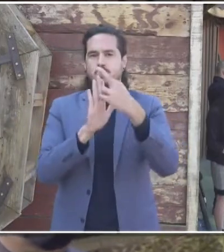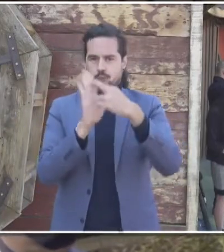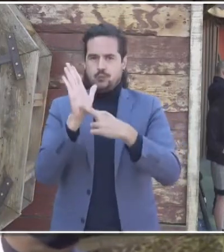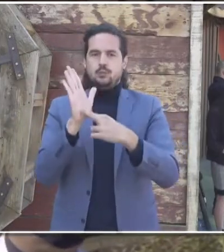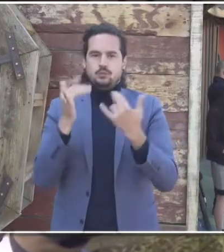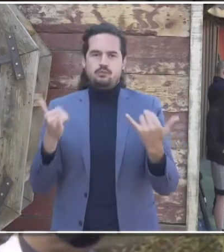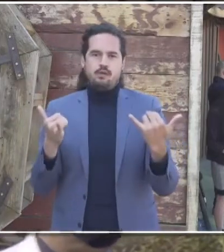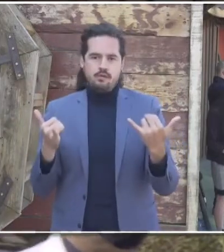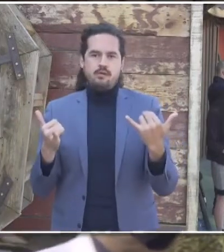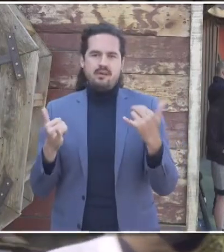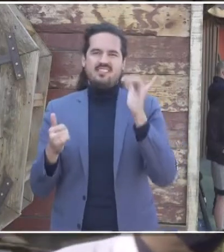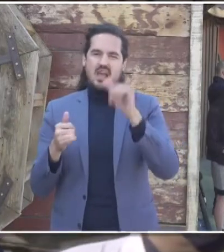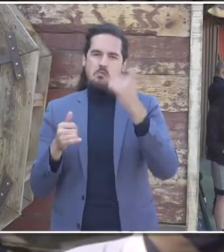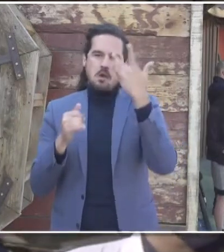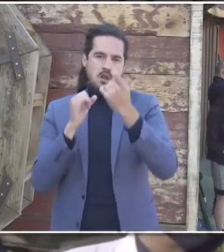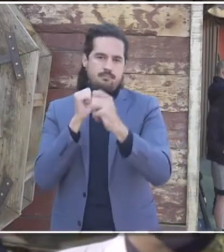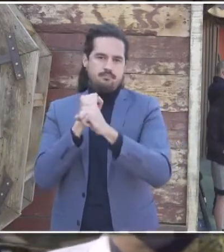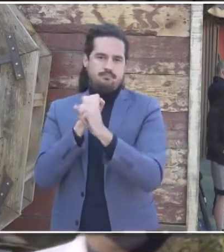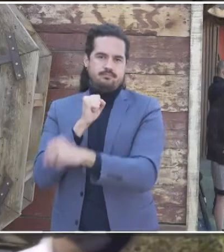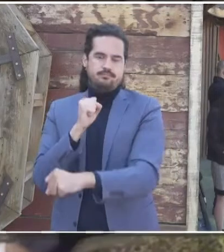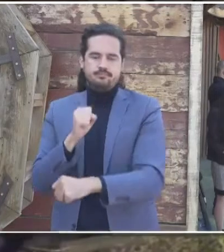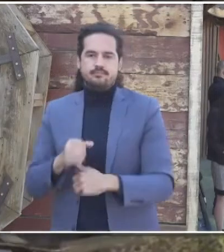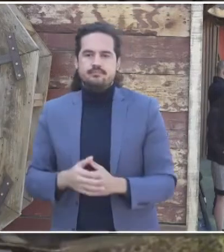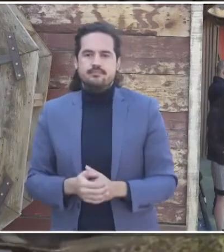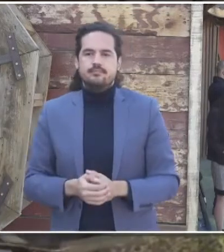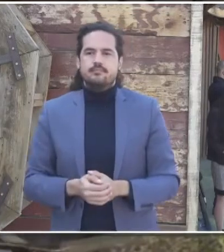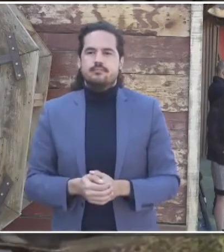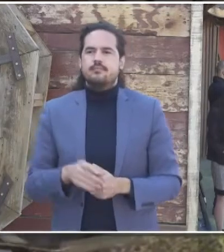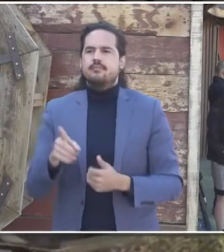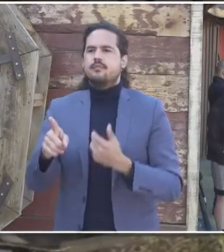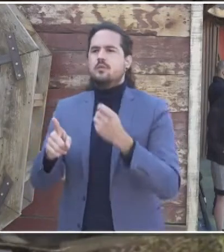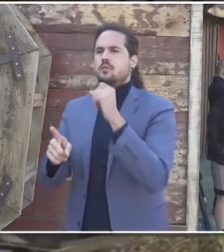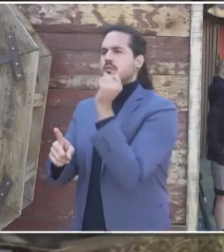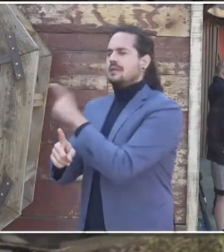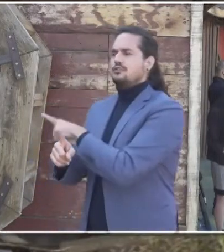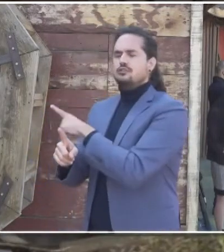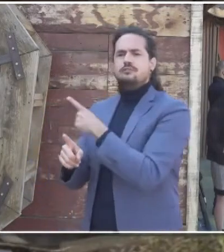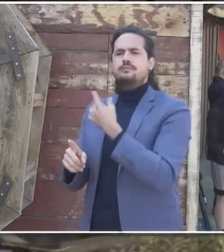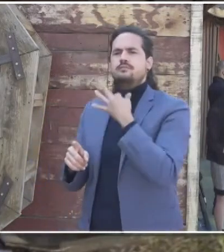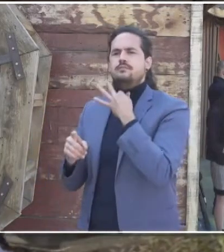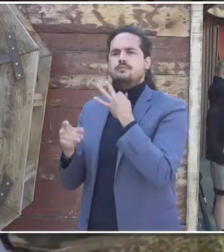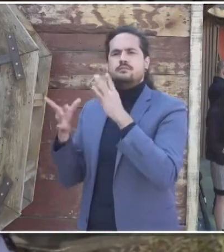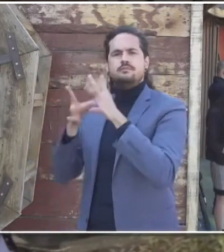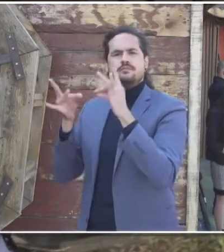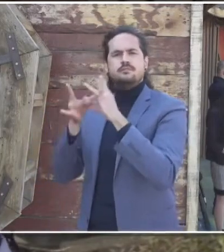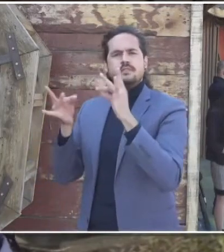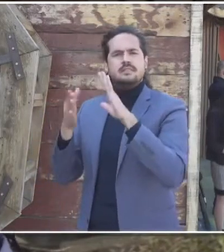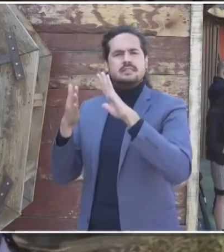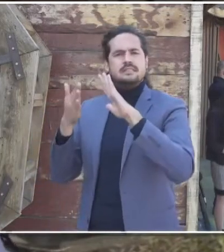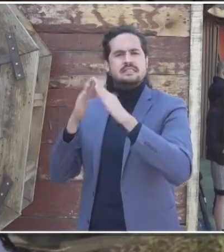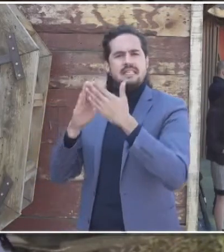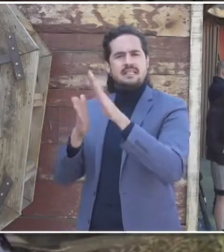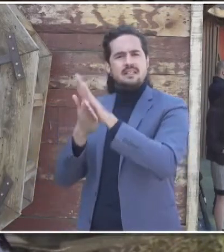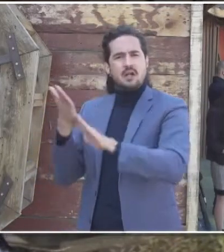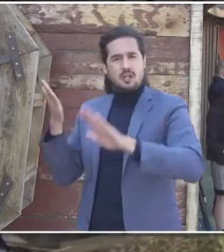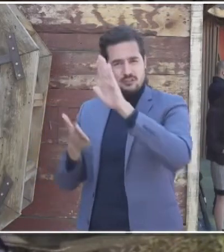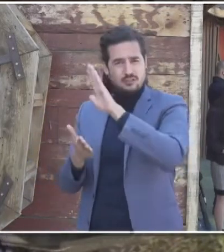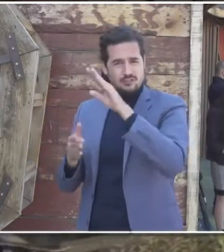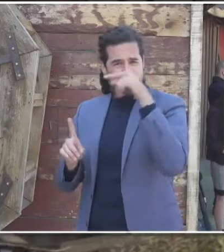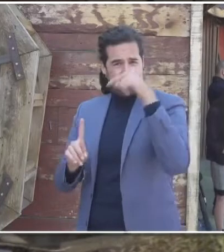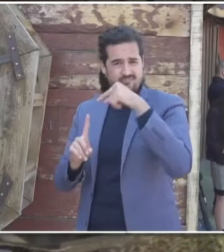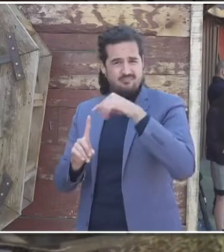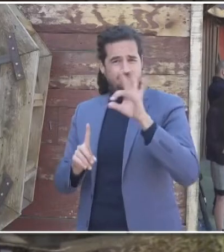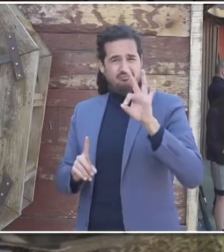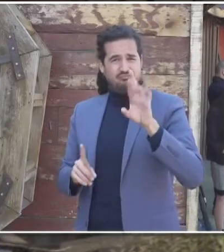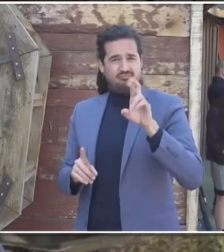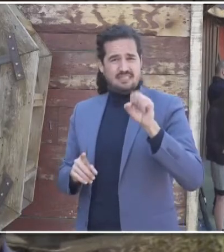Governor, you mentioned the City College, I believe. Do you mean Fresno City College will be the OptumServe site? And if so, how many will we